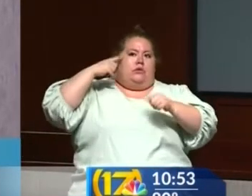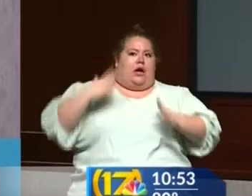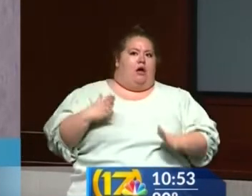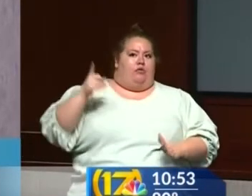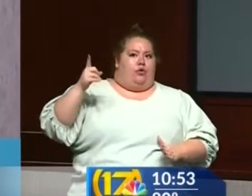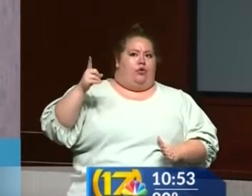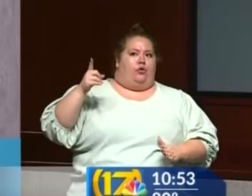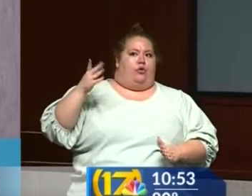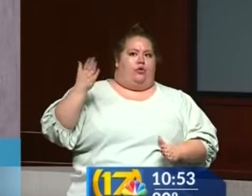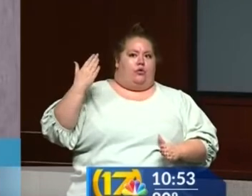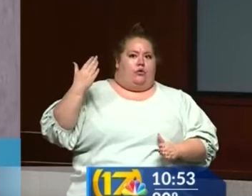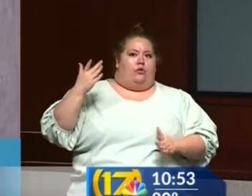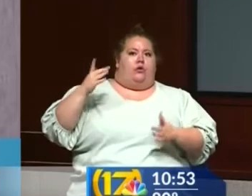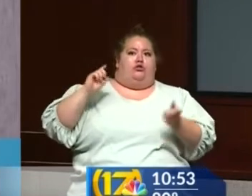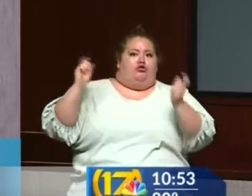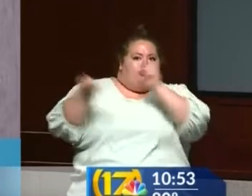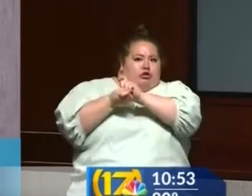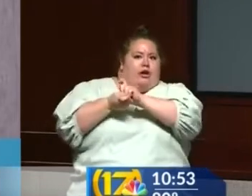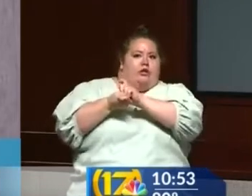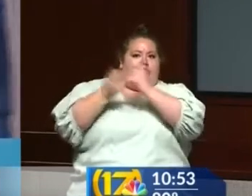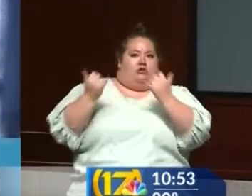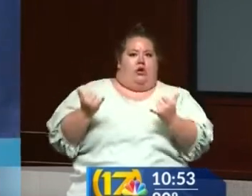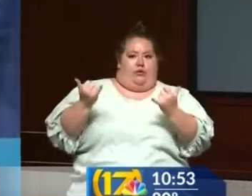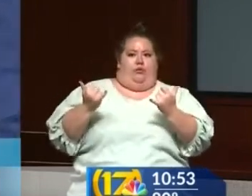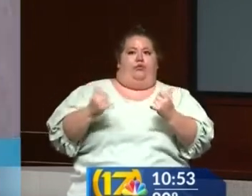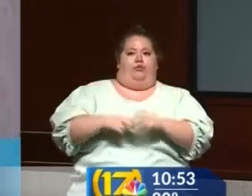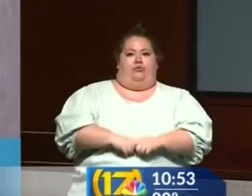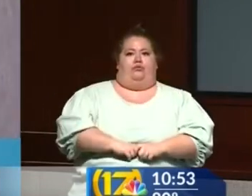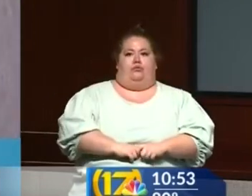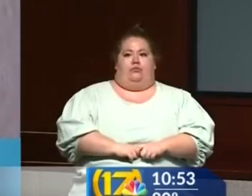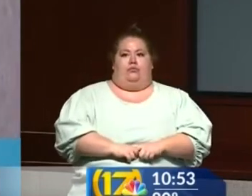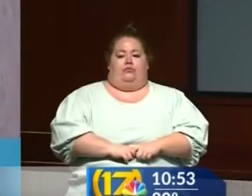to make some changes and get it addressed.